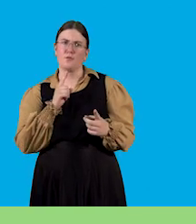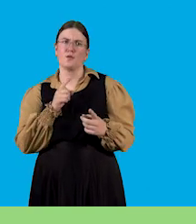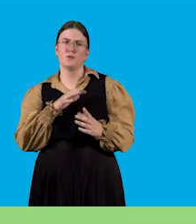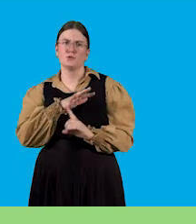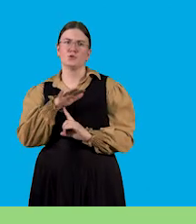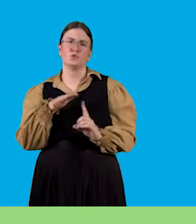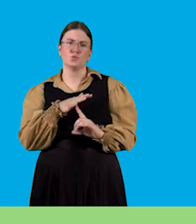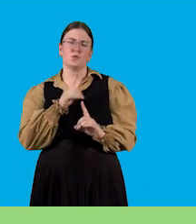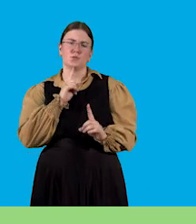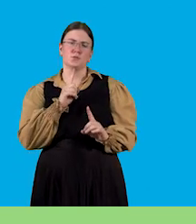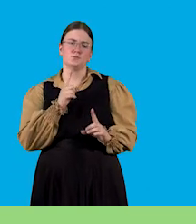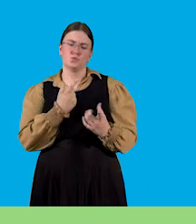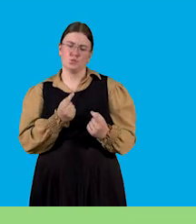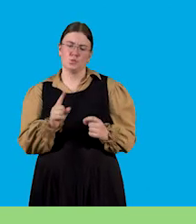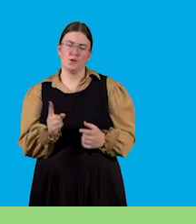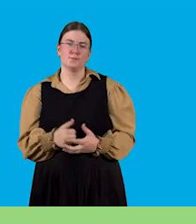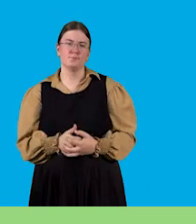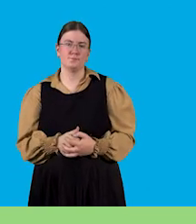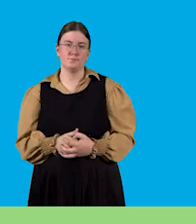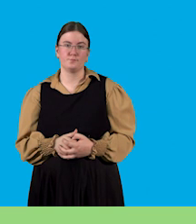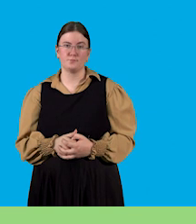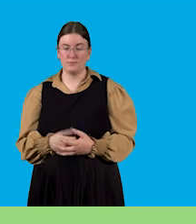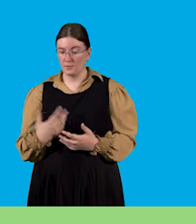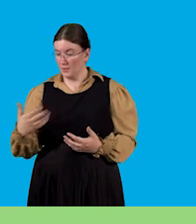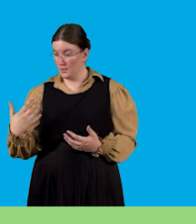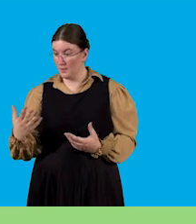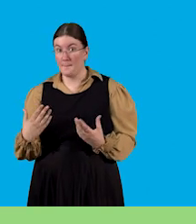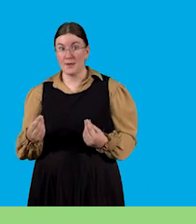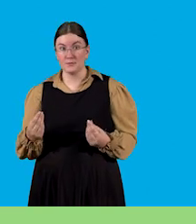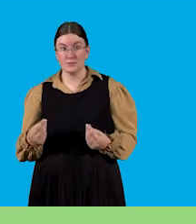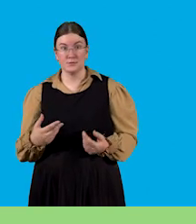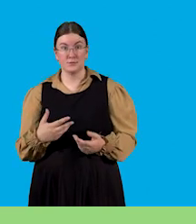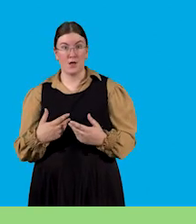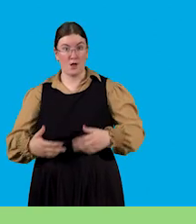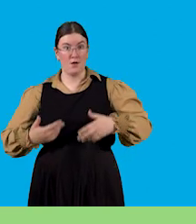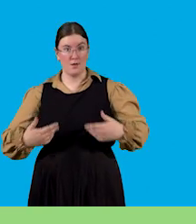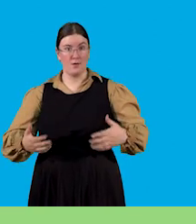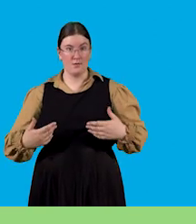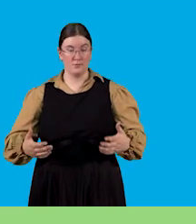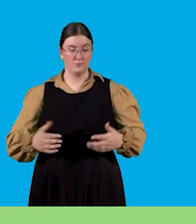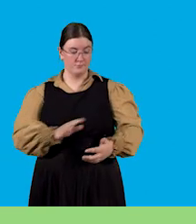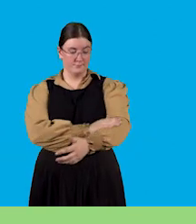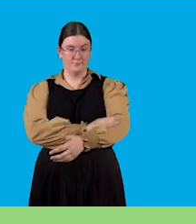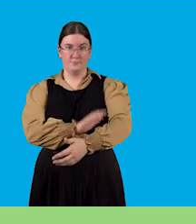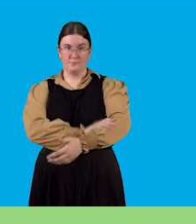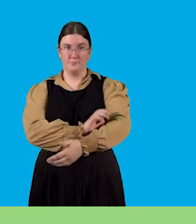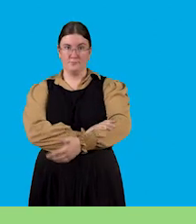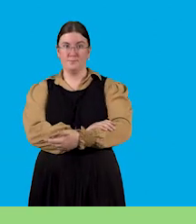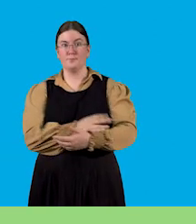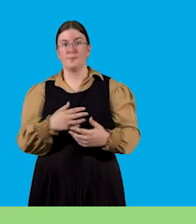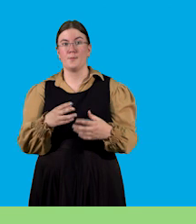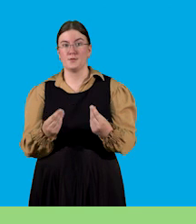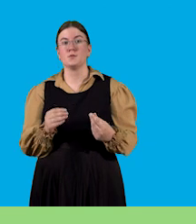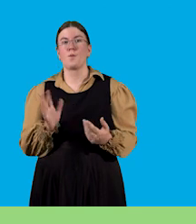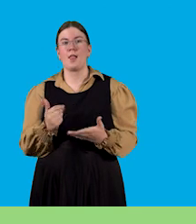this situation? The muscles in your hands and arms will allow you to write. And with your